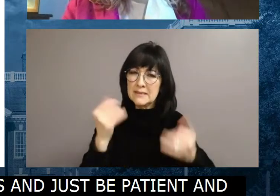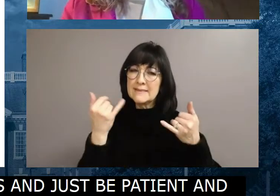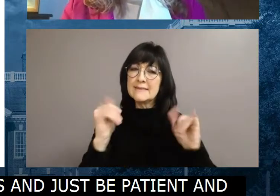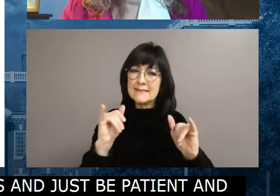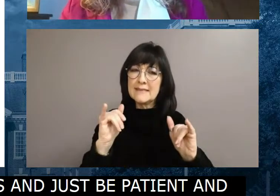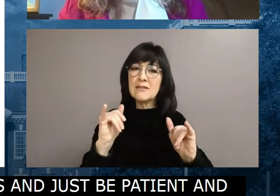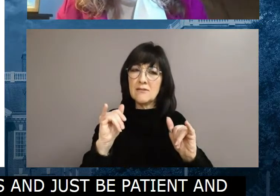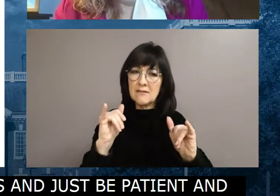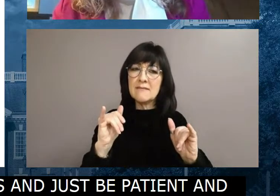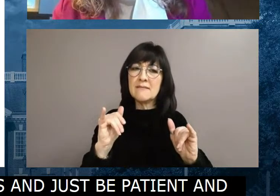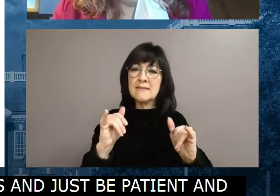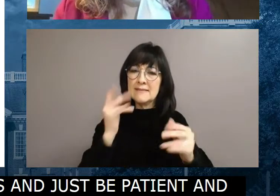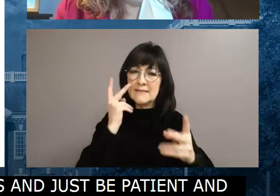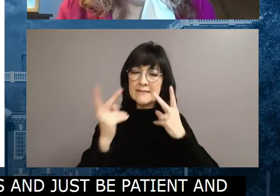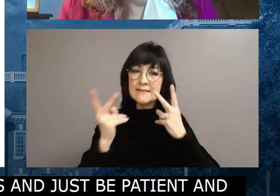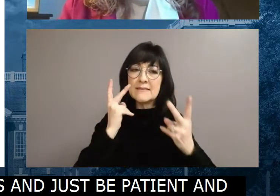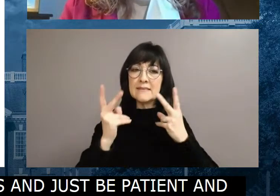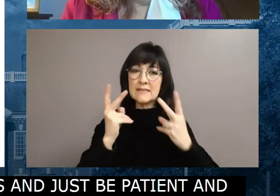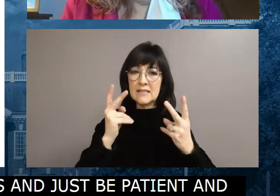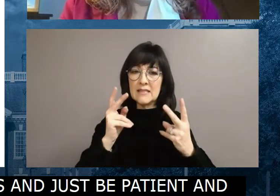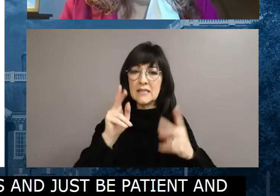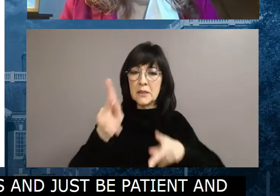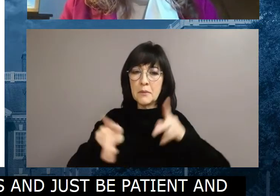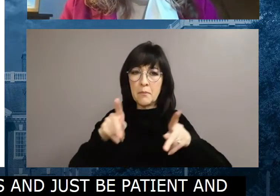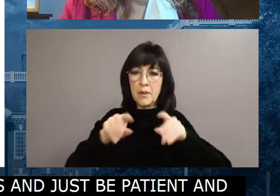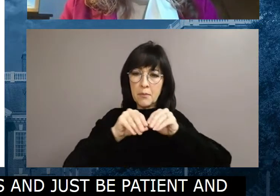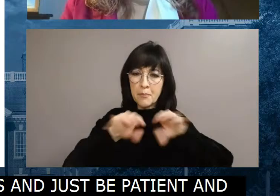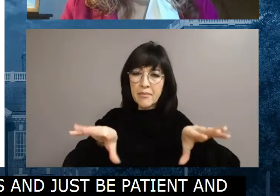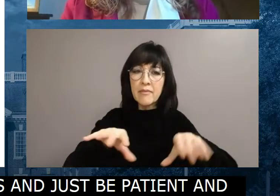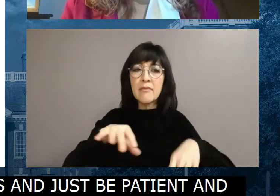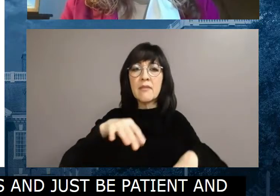of concern. Still looking at Newark,